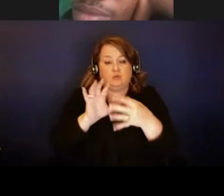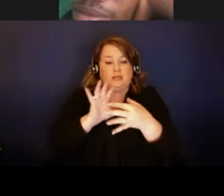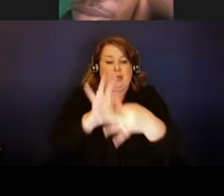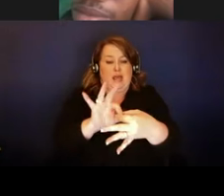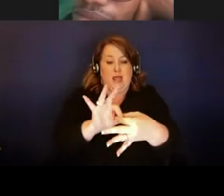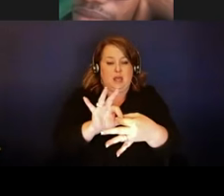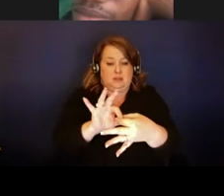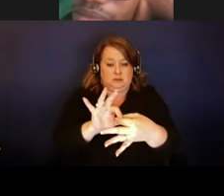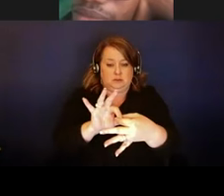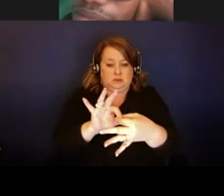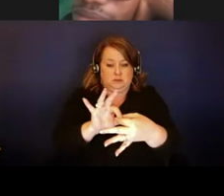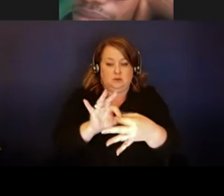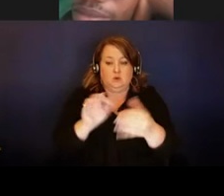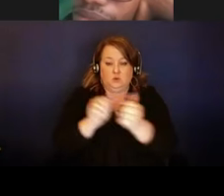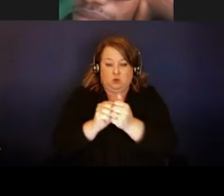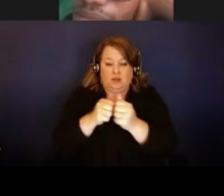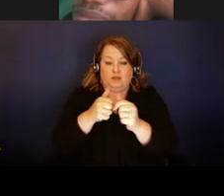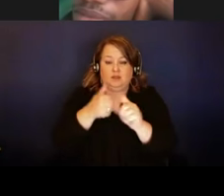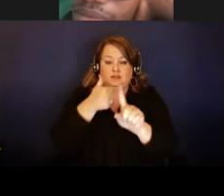a self-advocacy group.